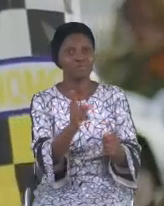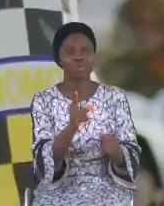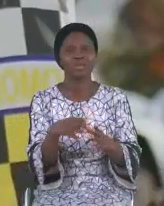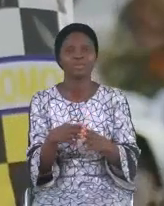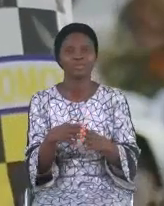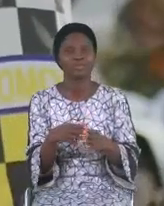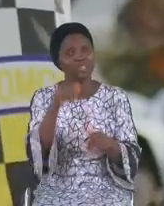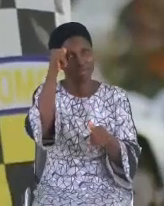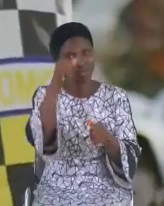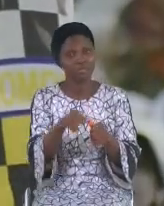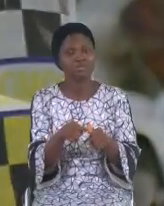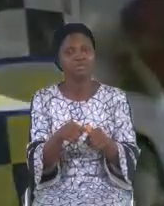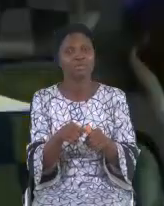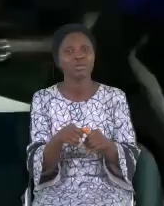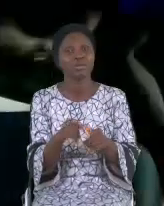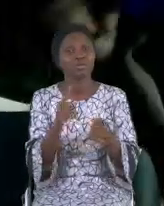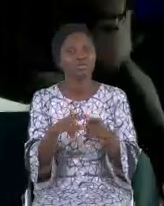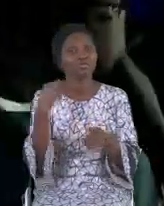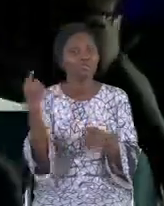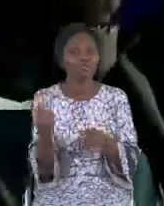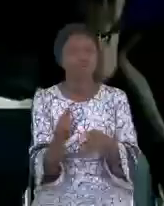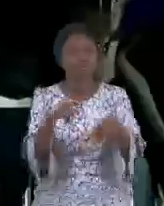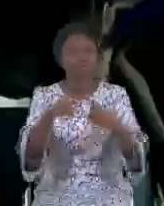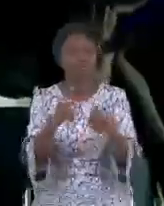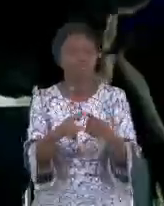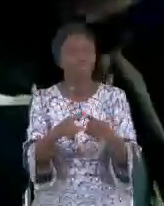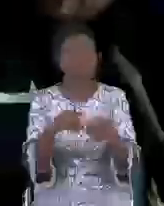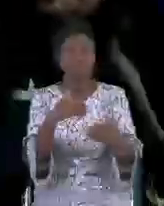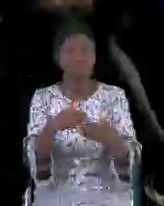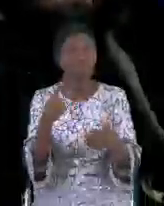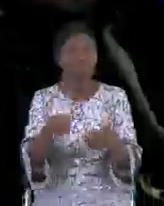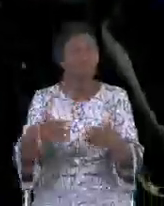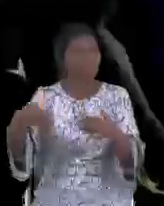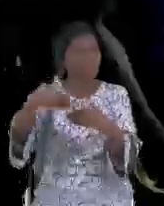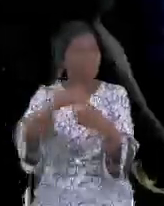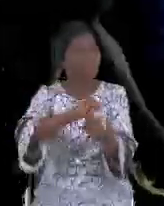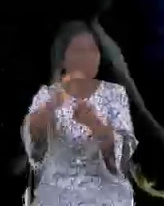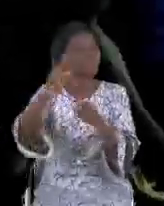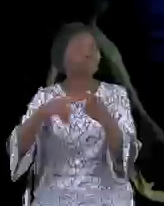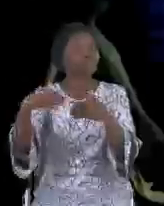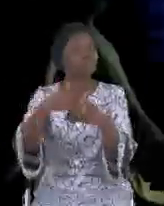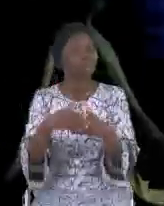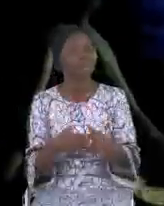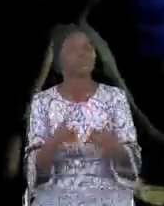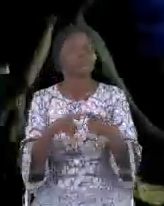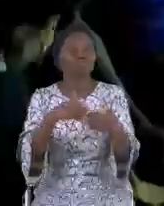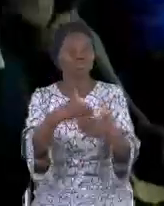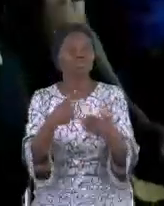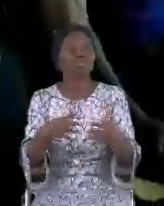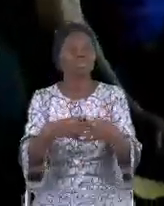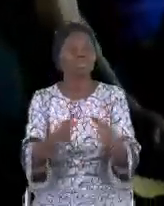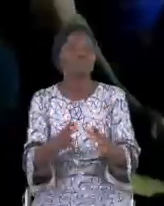Remember to always go towards the back, far to the back, towards the gate. Remember to